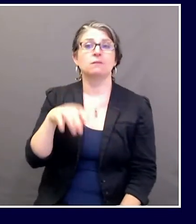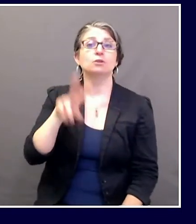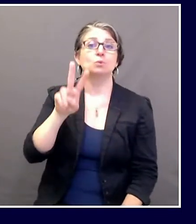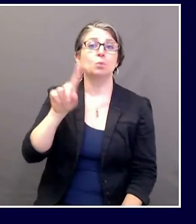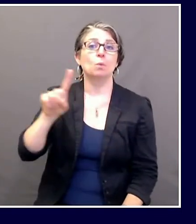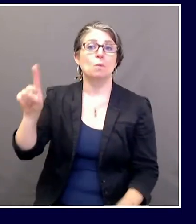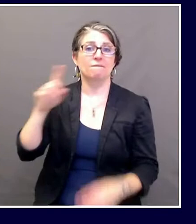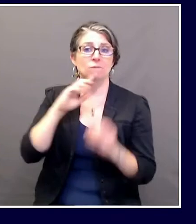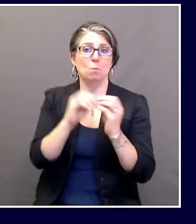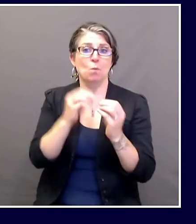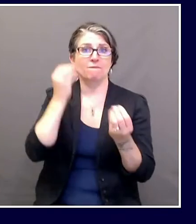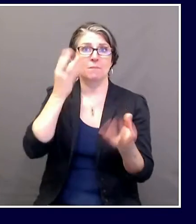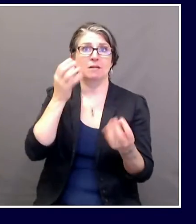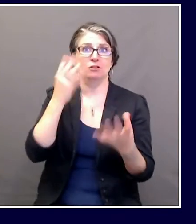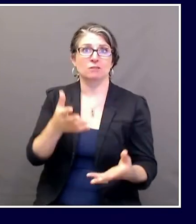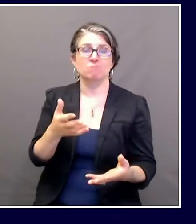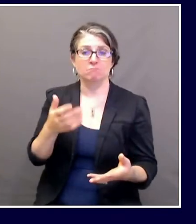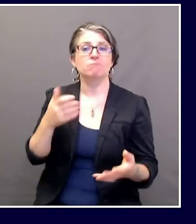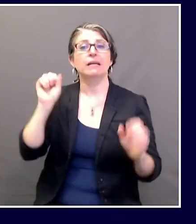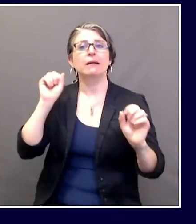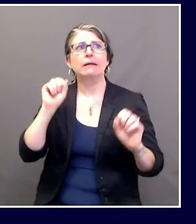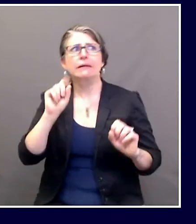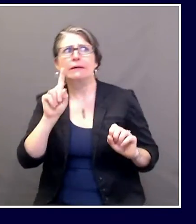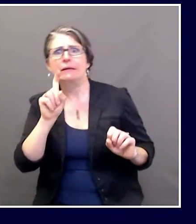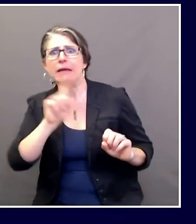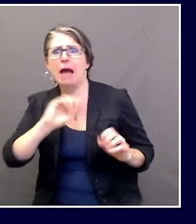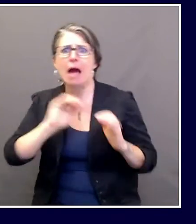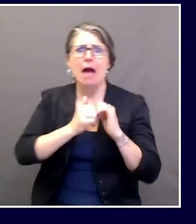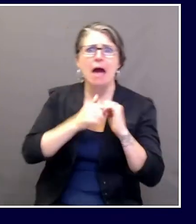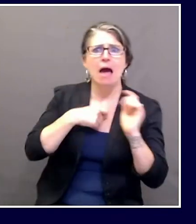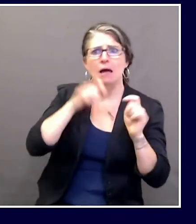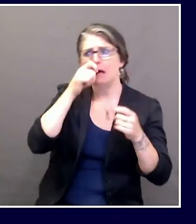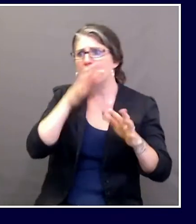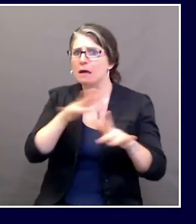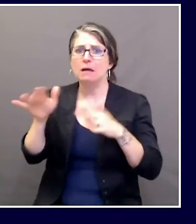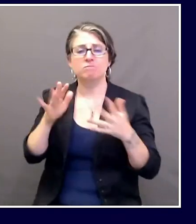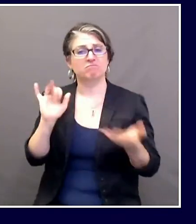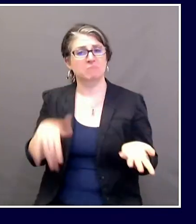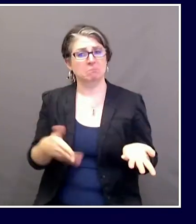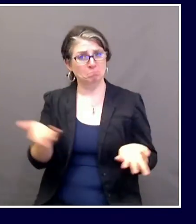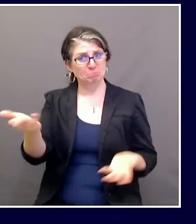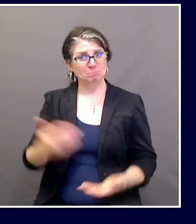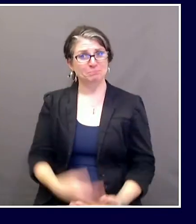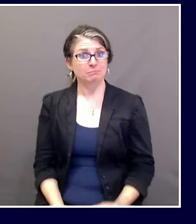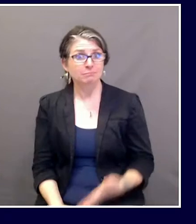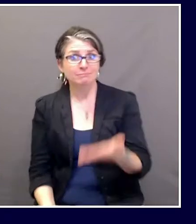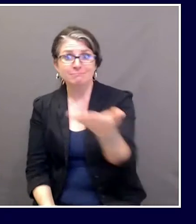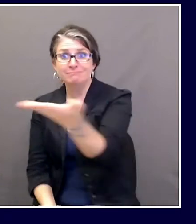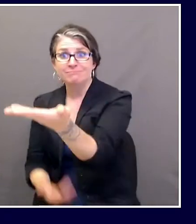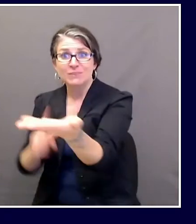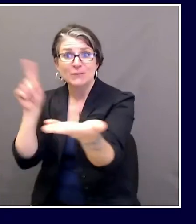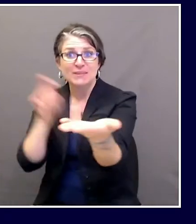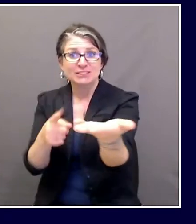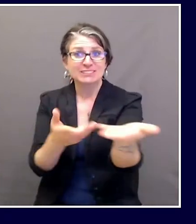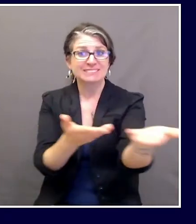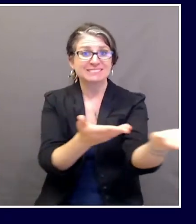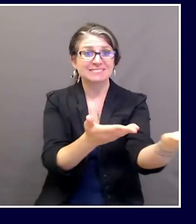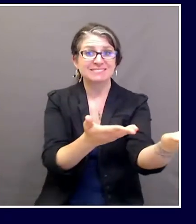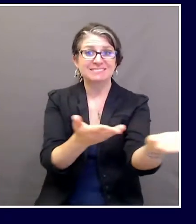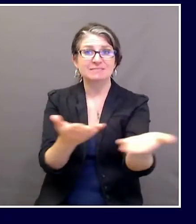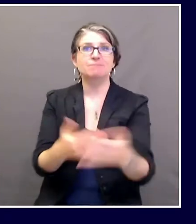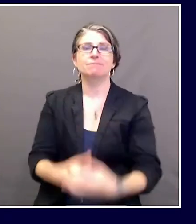COVID-19 test in Maine. So with that, I'll turn it back over to you, Director Shaw, for questions. Great. Thanks,